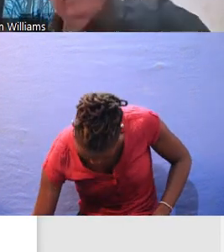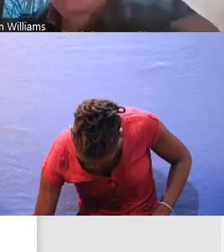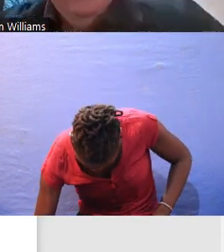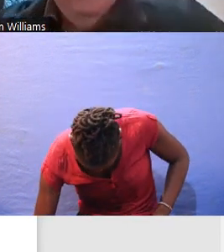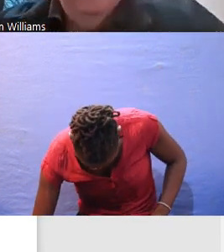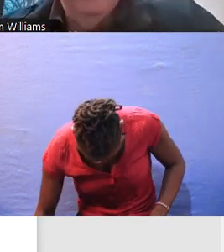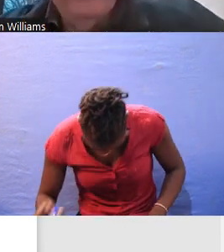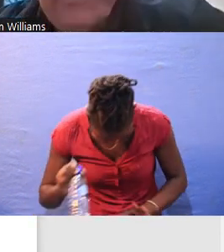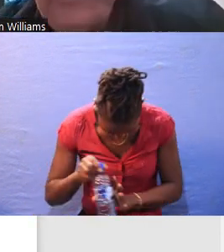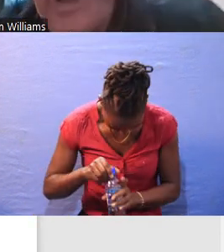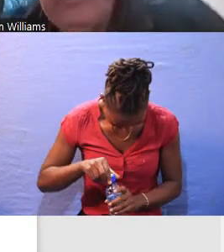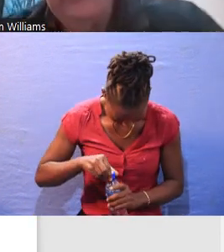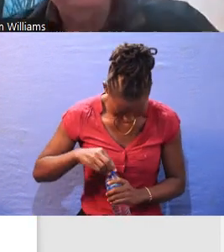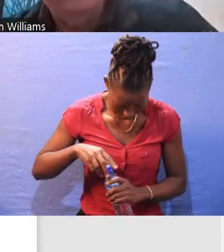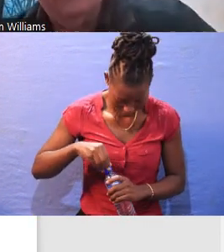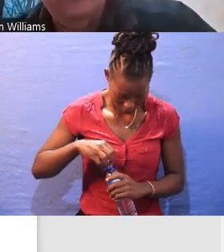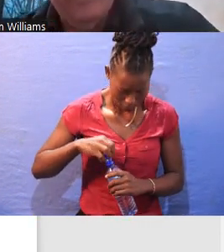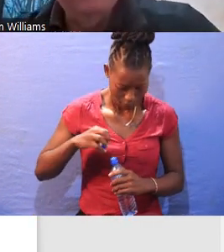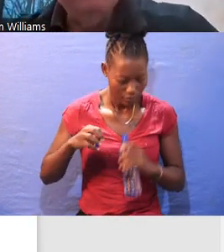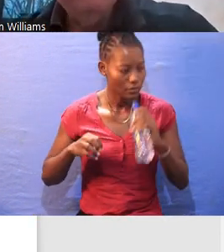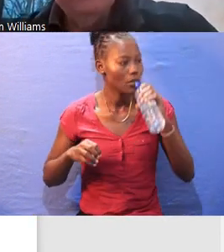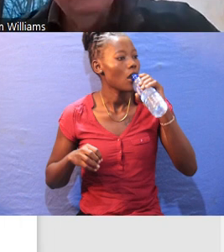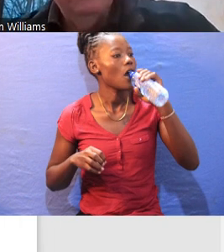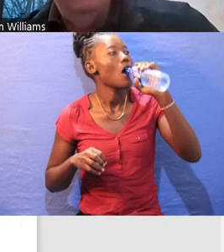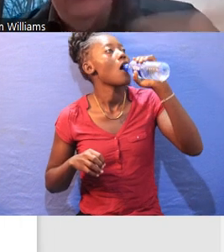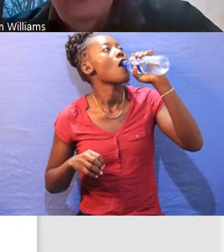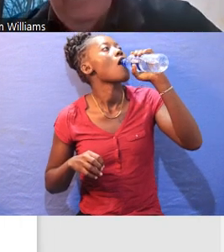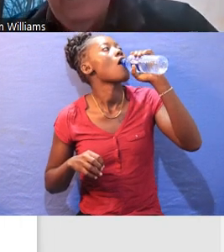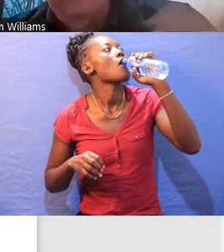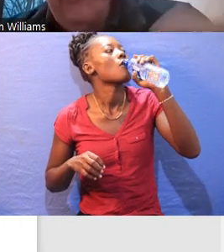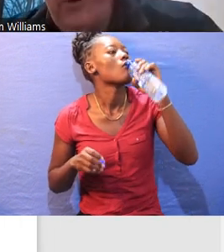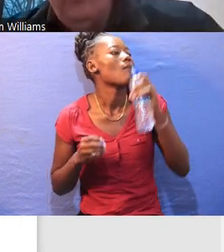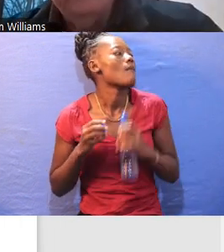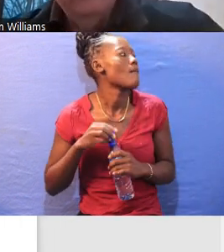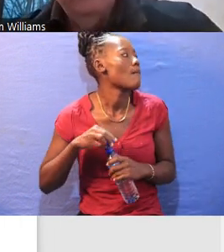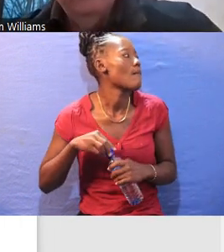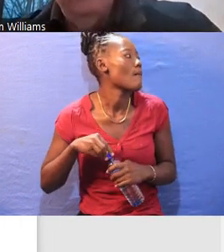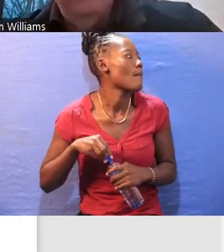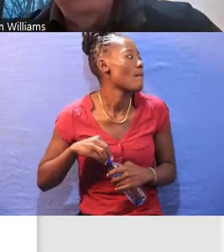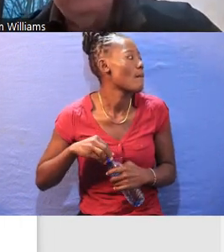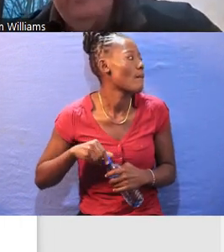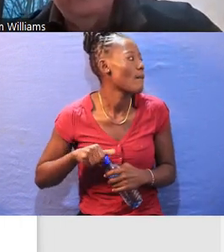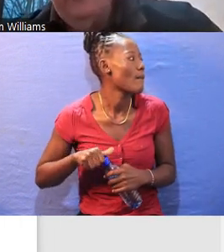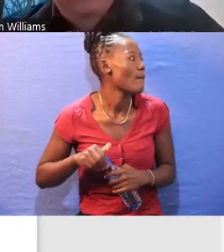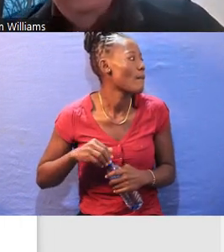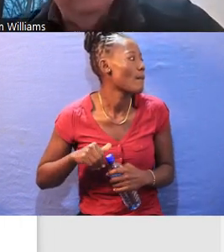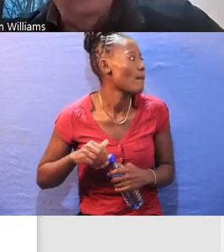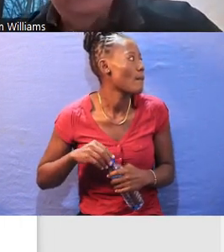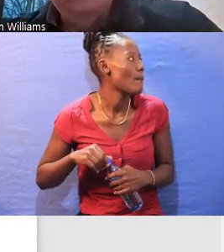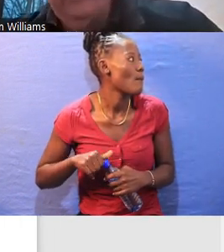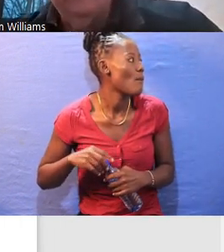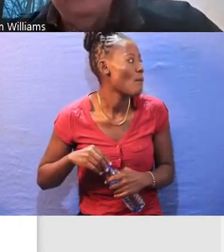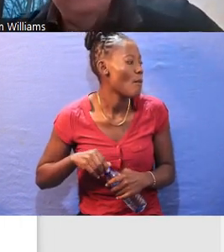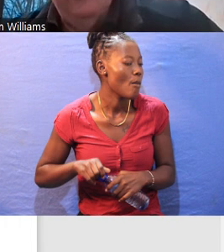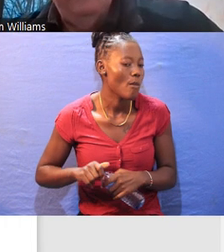forth. It takes a high degree of strength to do that. That's what I like for throwers. For sprinters, we just do